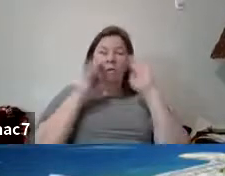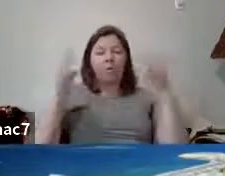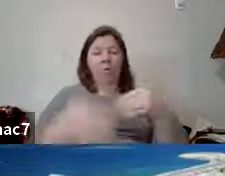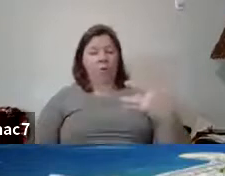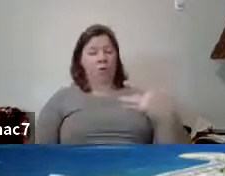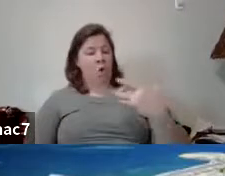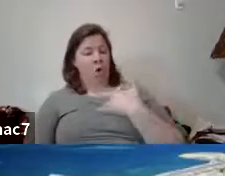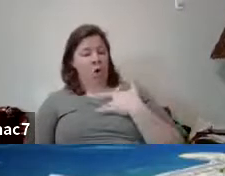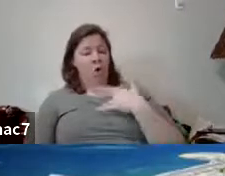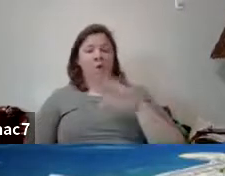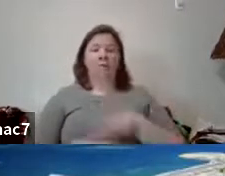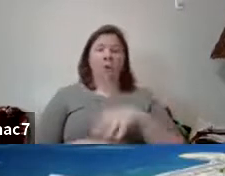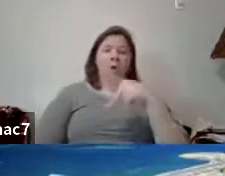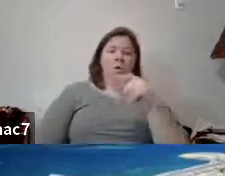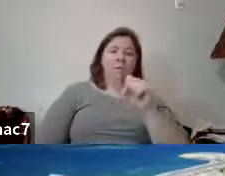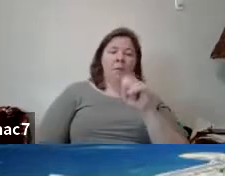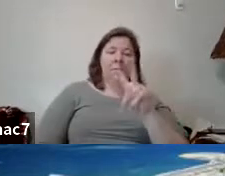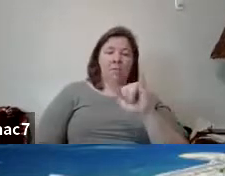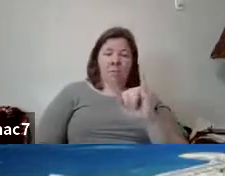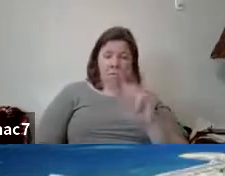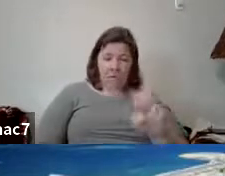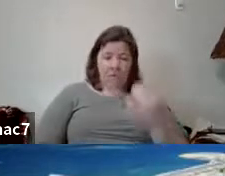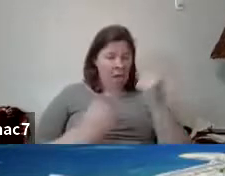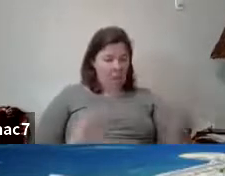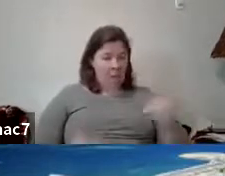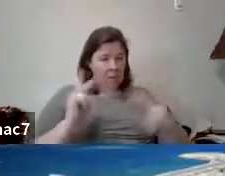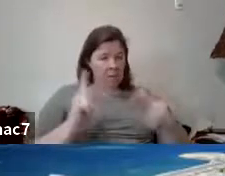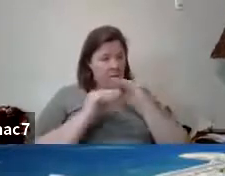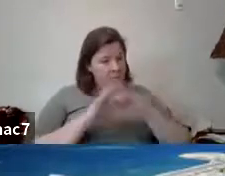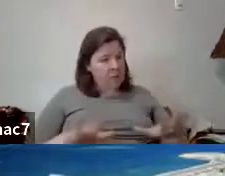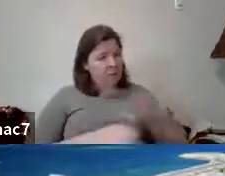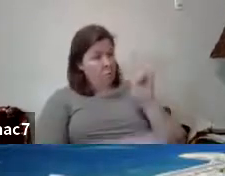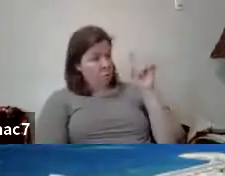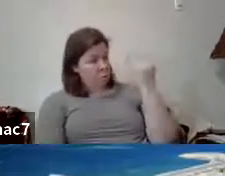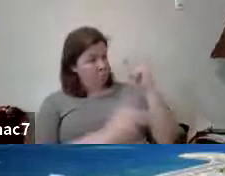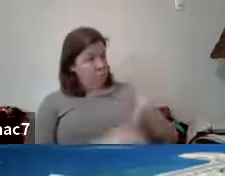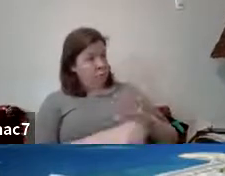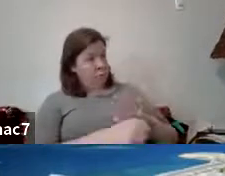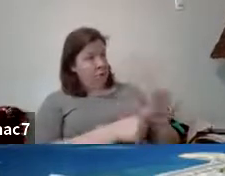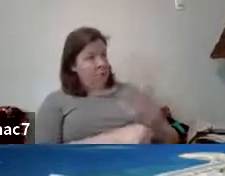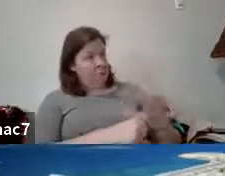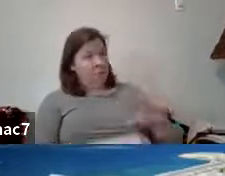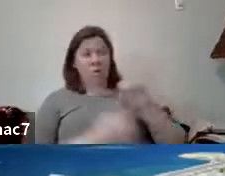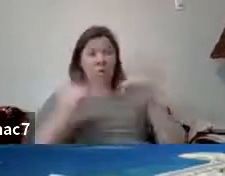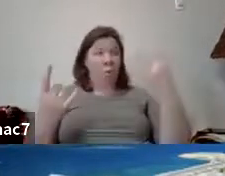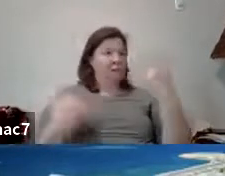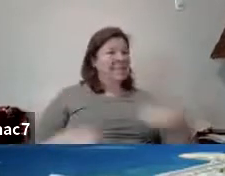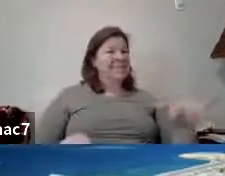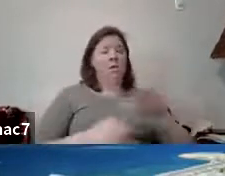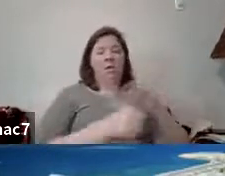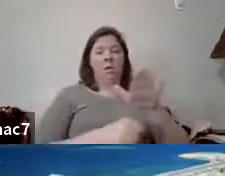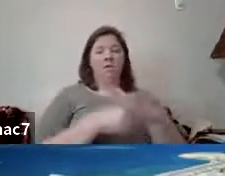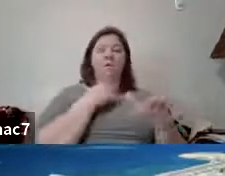of ONPASSIVE. How many people can you bless? If it's one, that's enough. If it's nobody, that's still enough. But